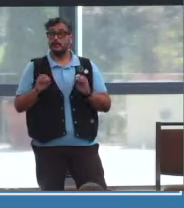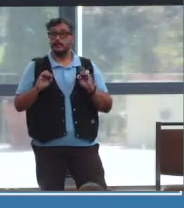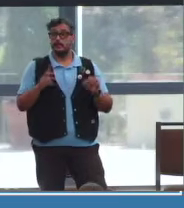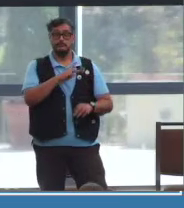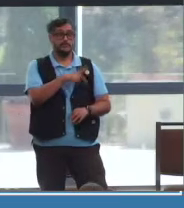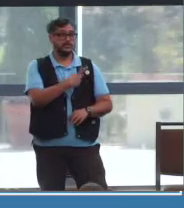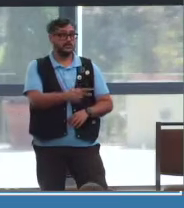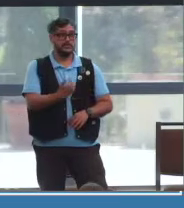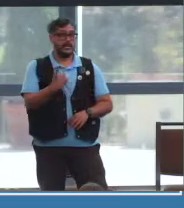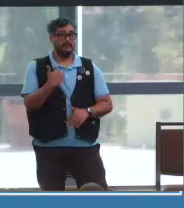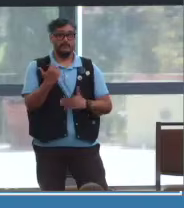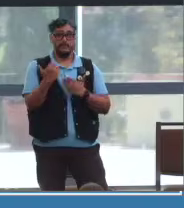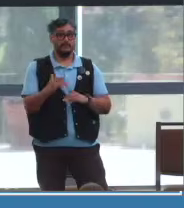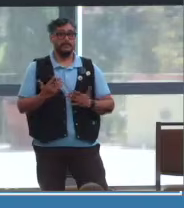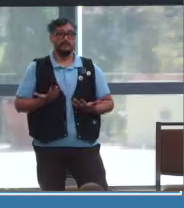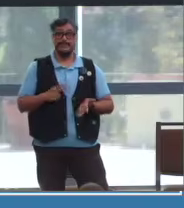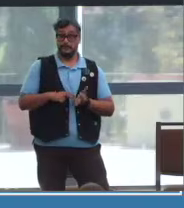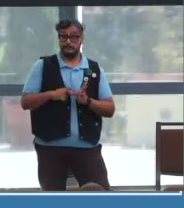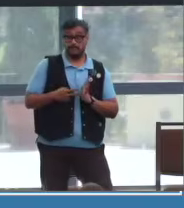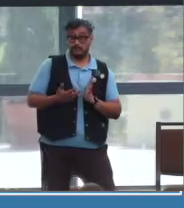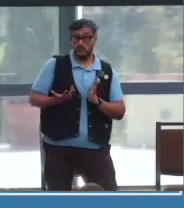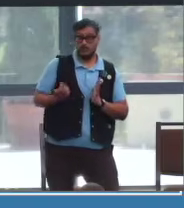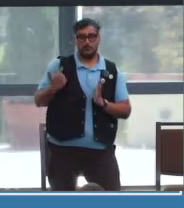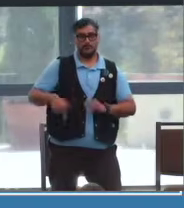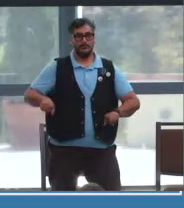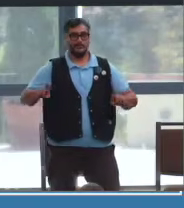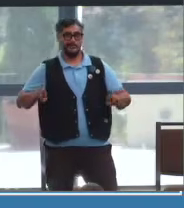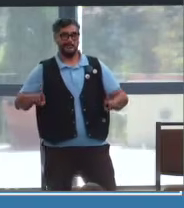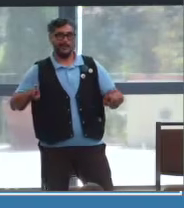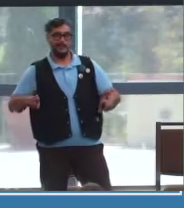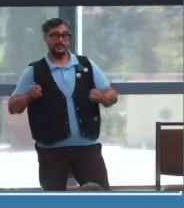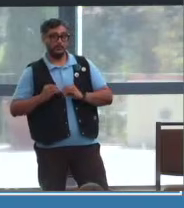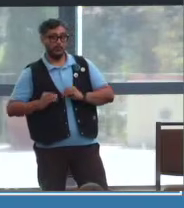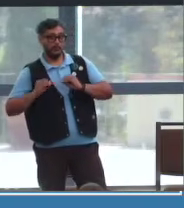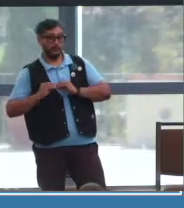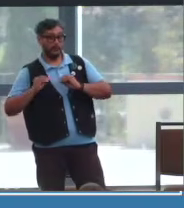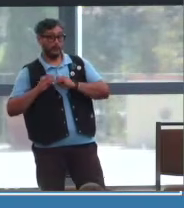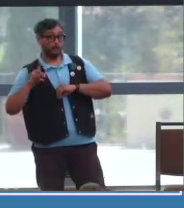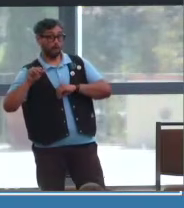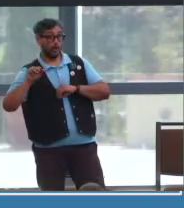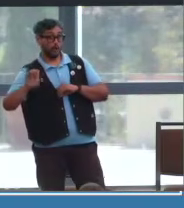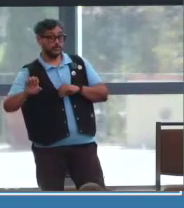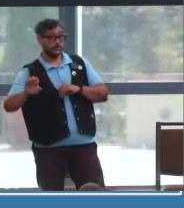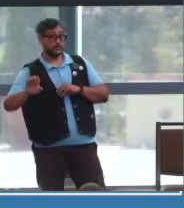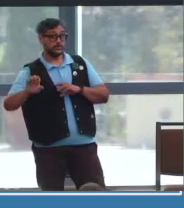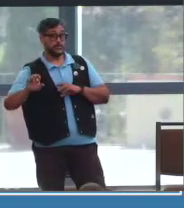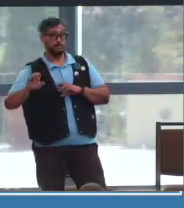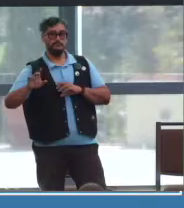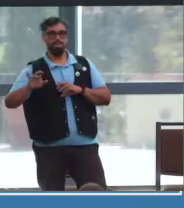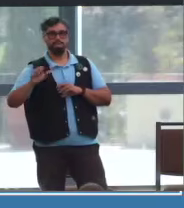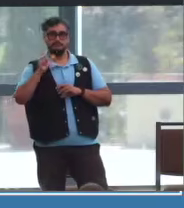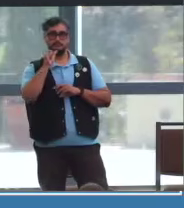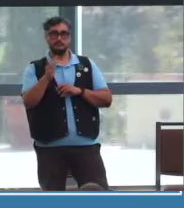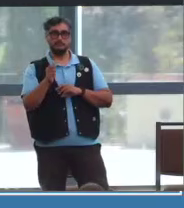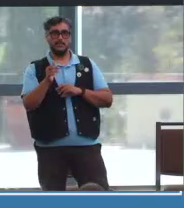patients had dose-limiting toxicities, meaning that when we tested higher and higher doses, it did not have